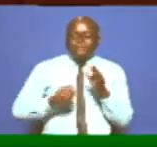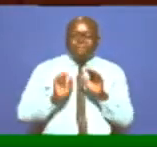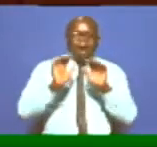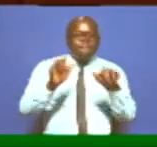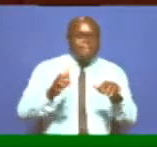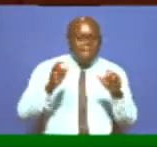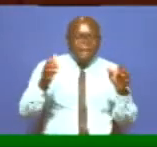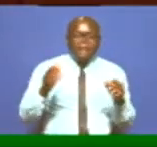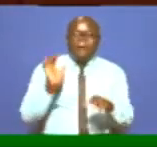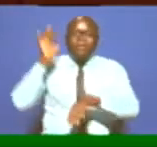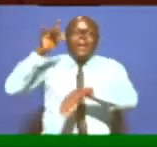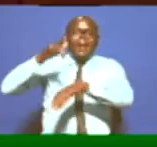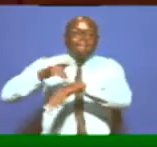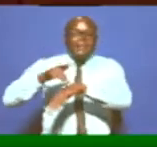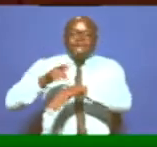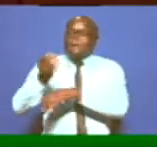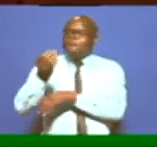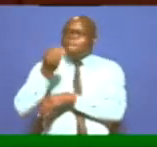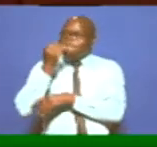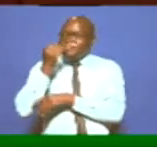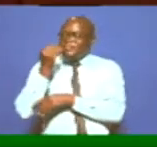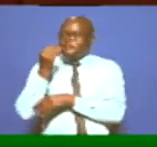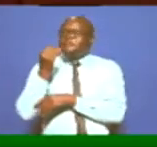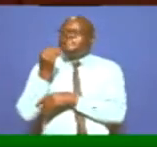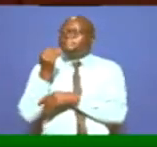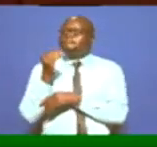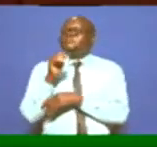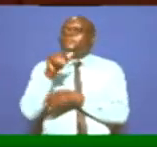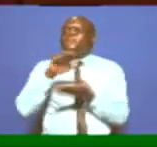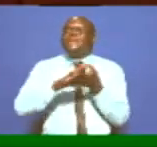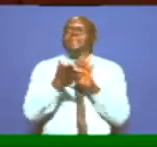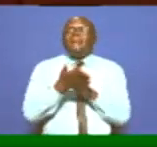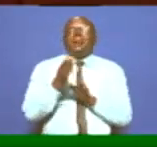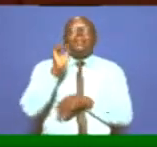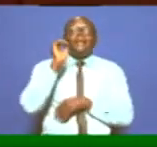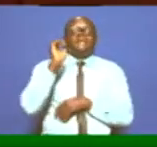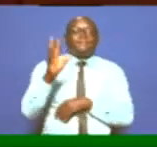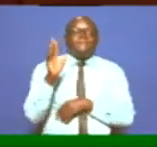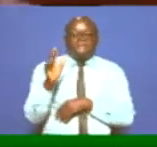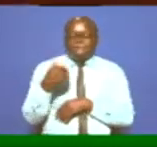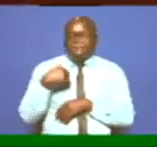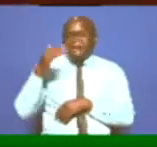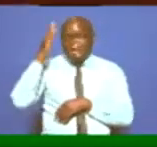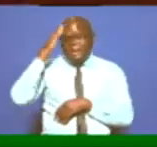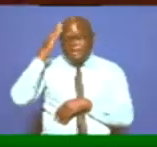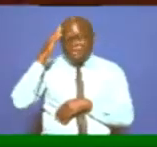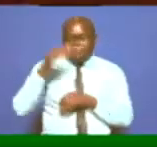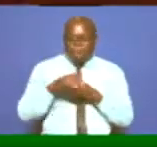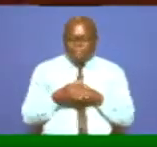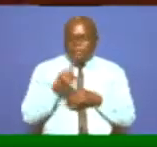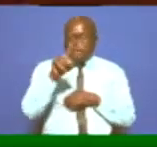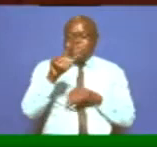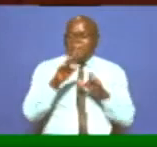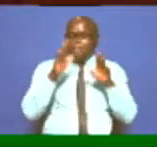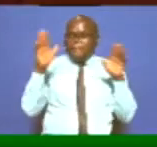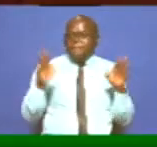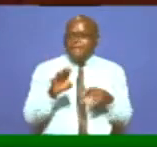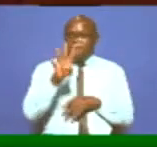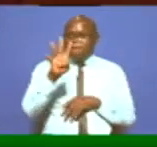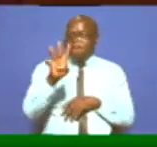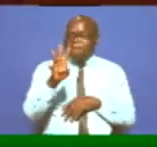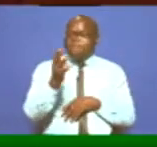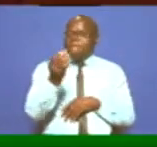it will affect food productivity. And I know one of the big four is